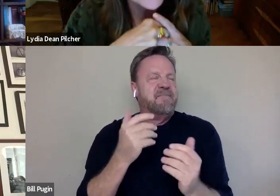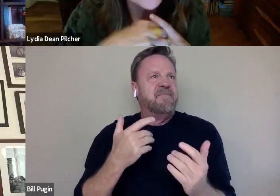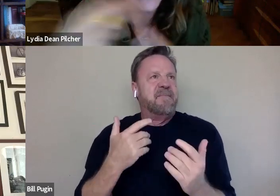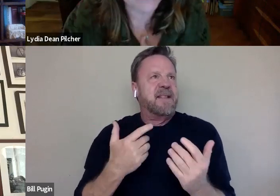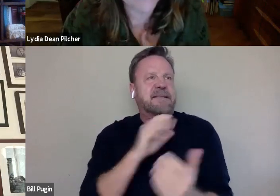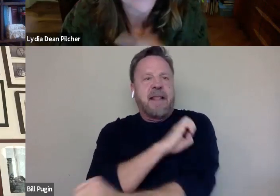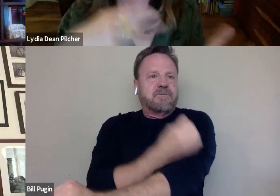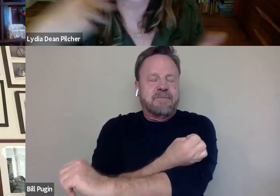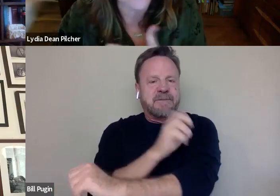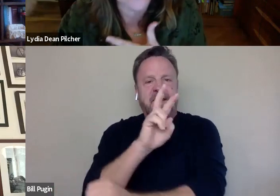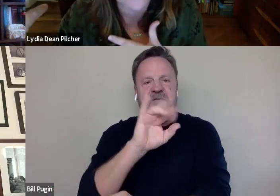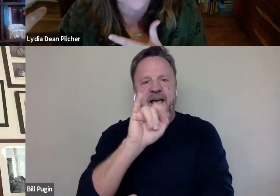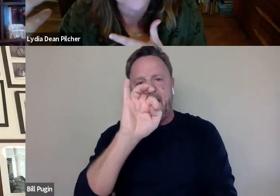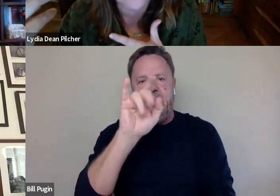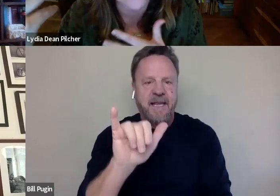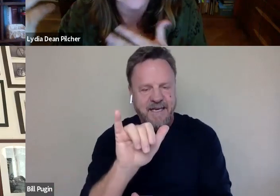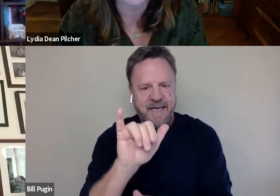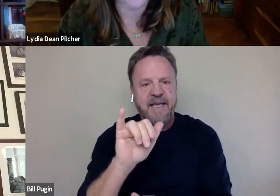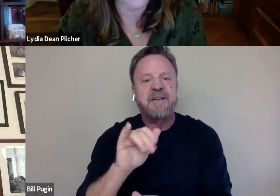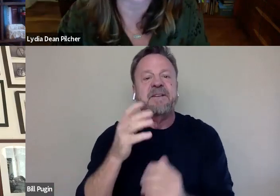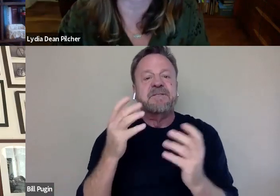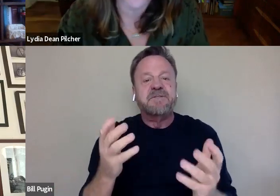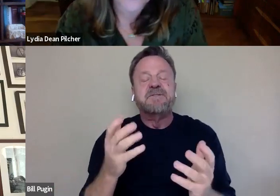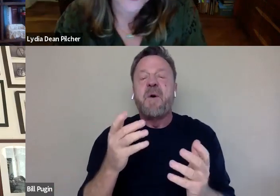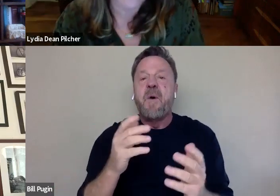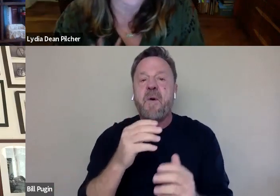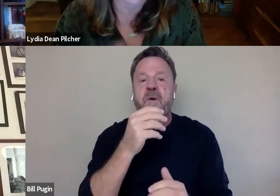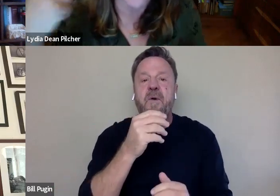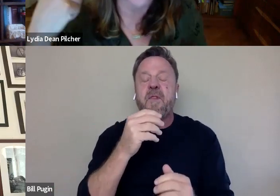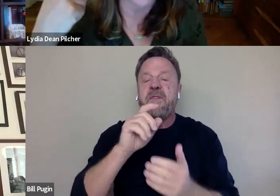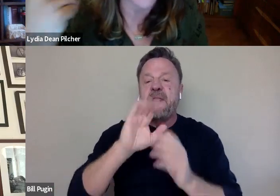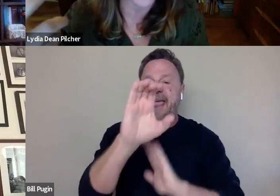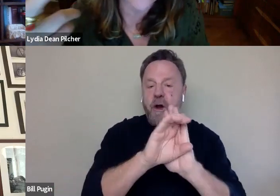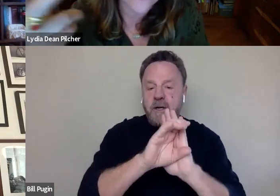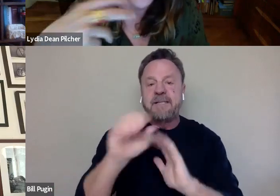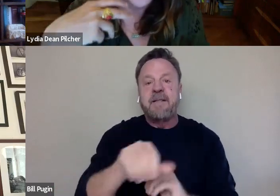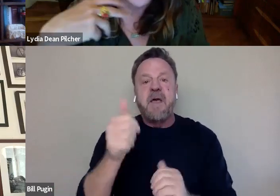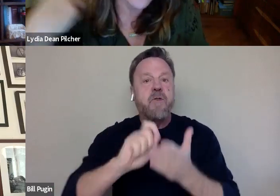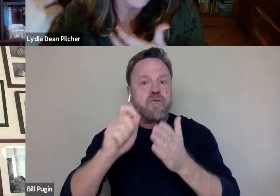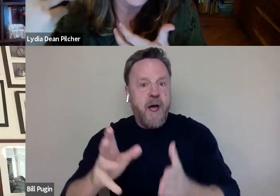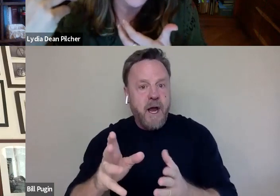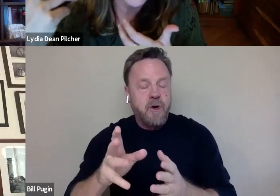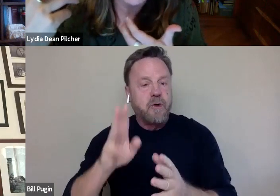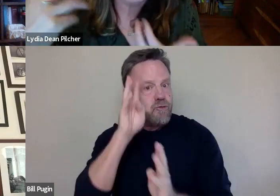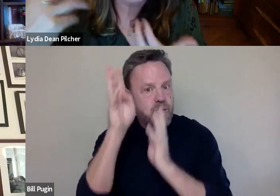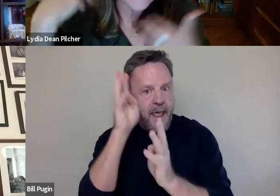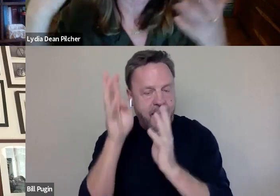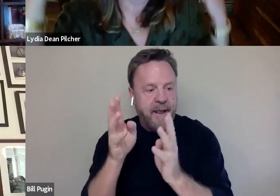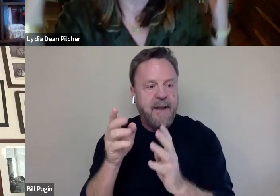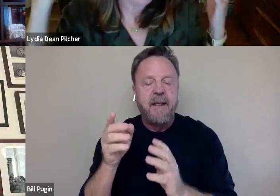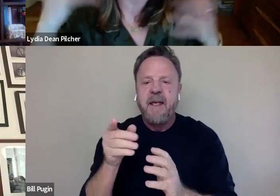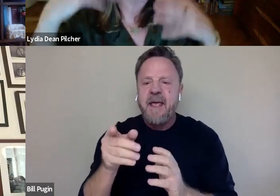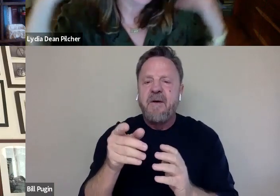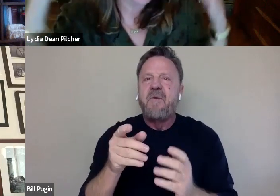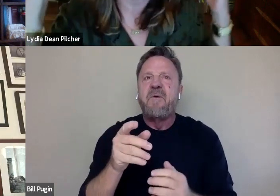And so the characters that Ginny and Brittany Shaw, the other writer, created were, this